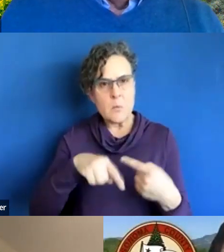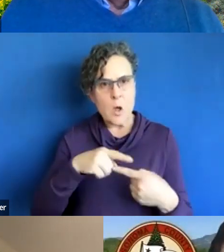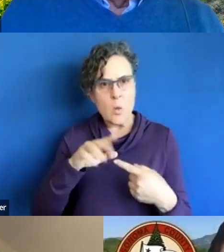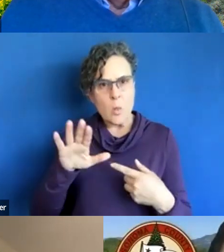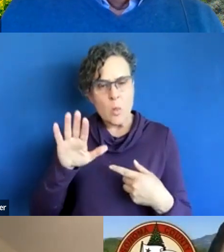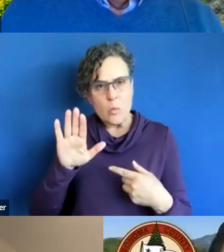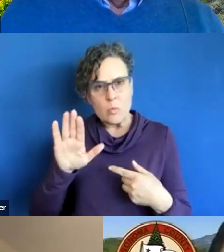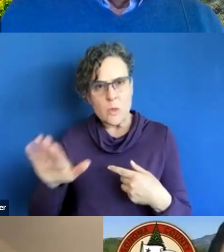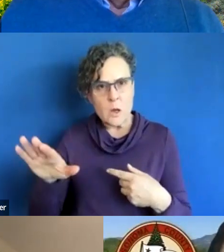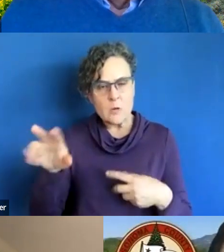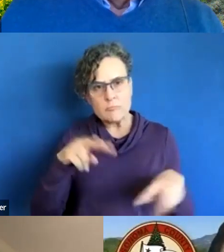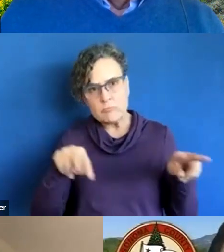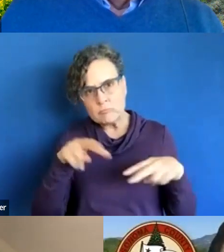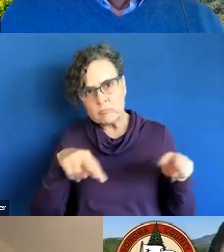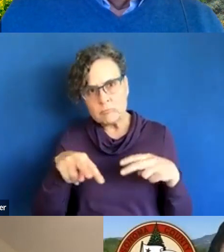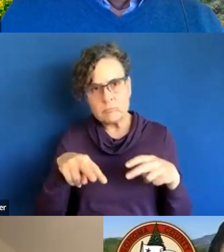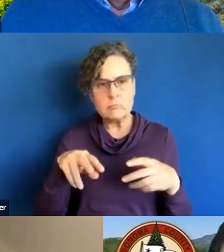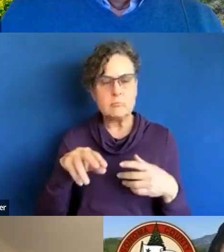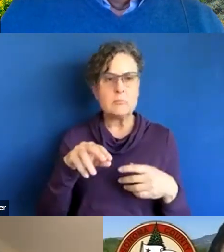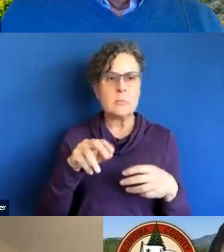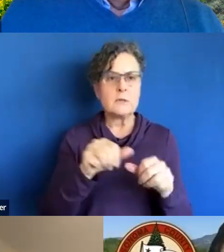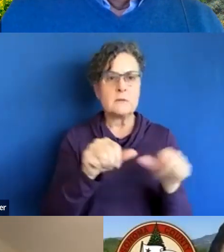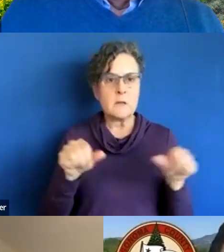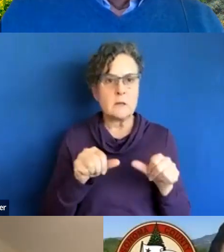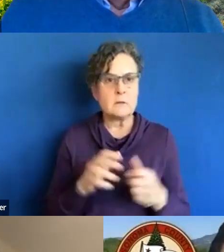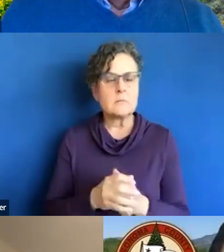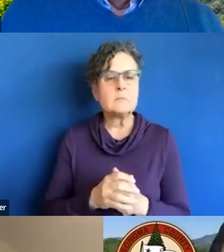Any thoughts on that?